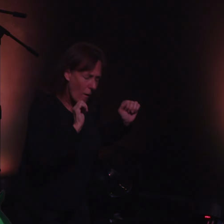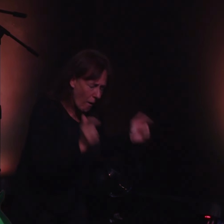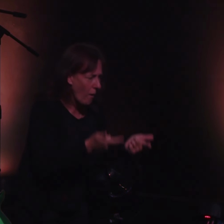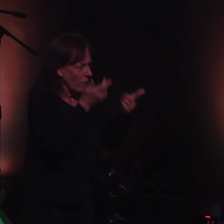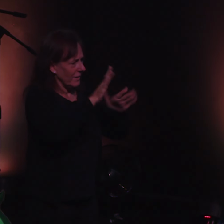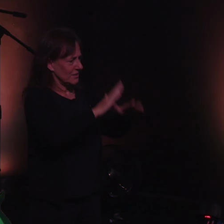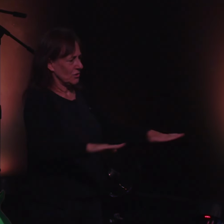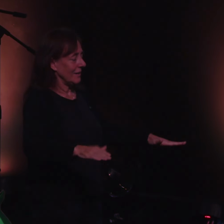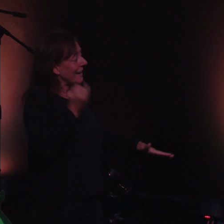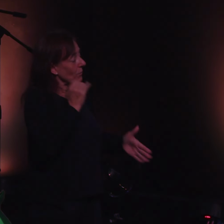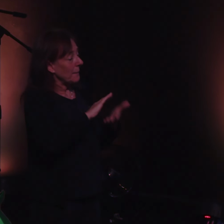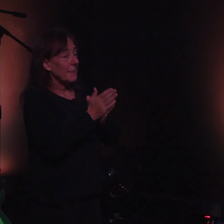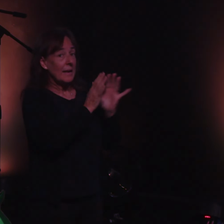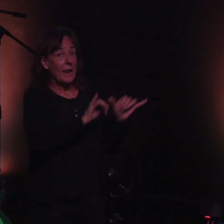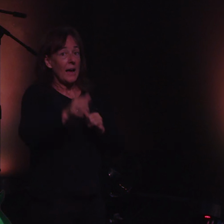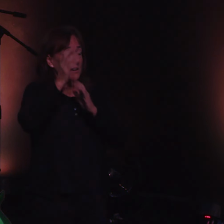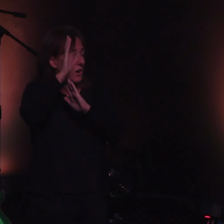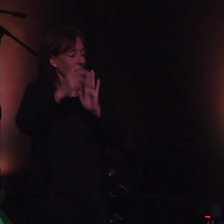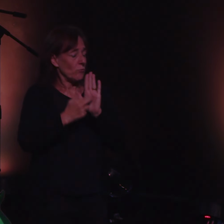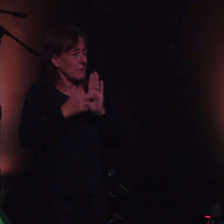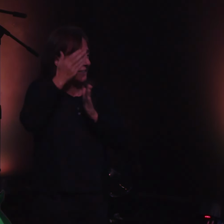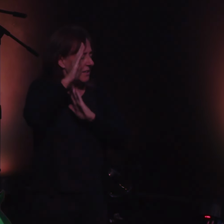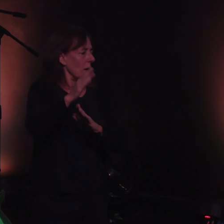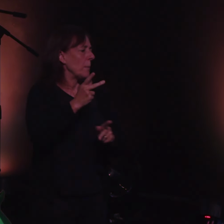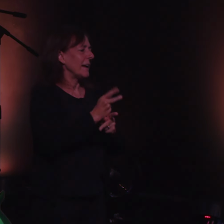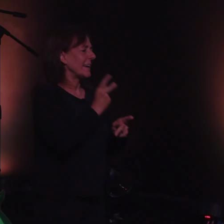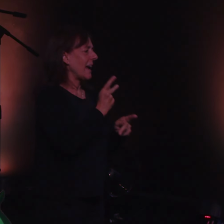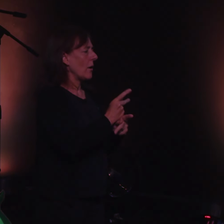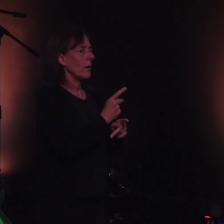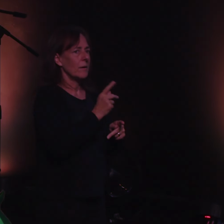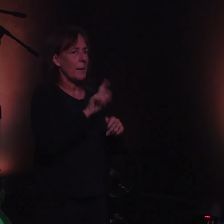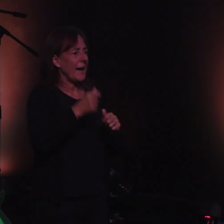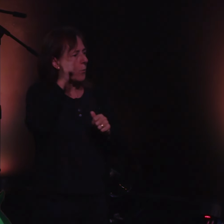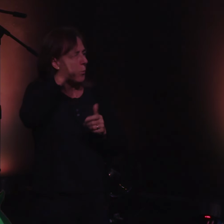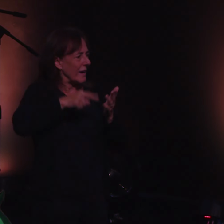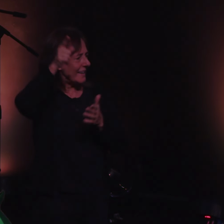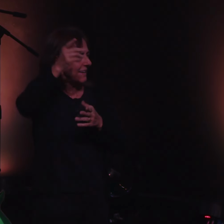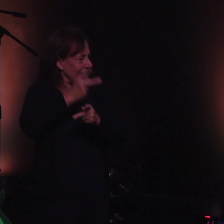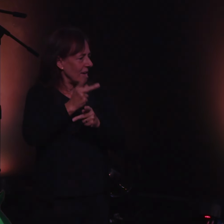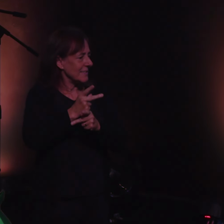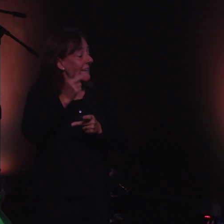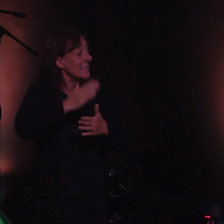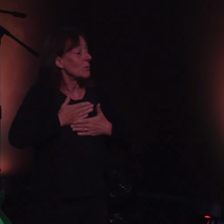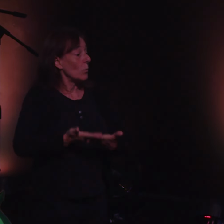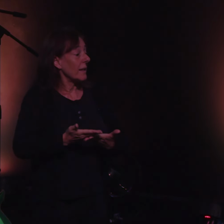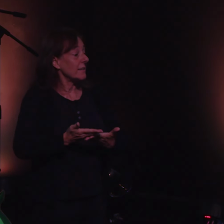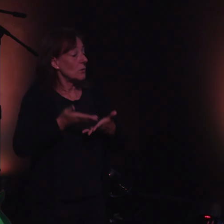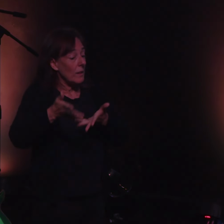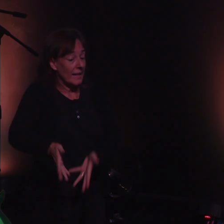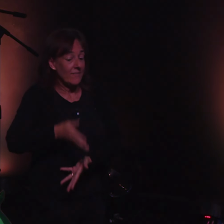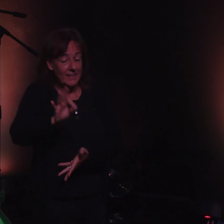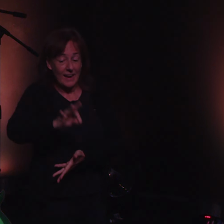And if we're going to be like God, if we're going to be his representative, we better care about what God cares about. Let me tell you how much God cares. He's willing to leave